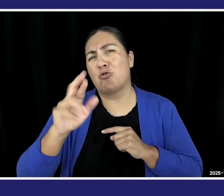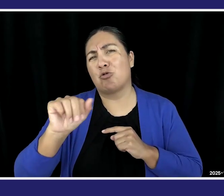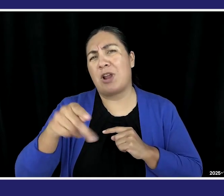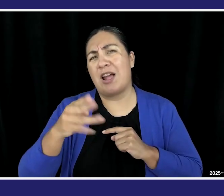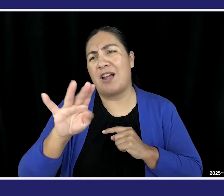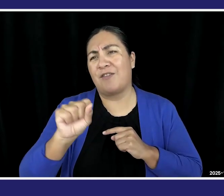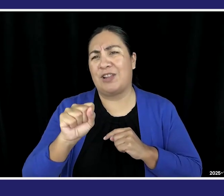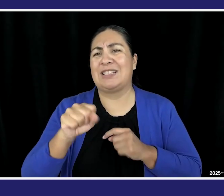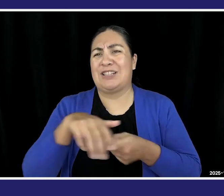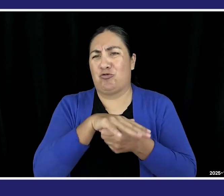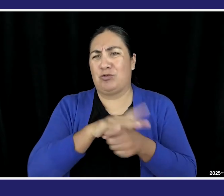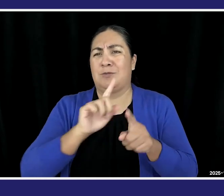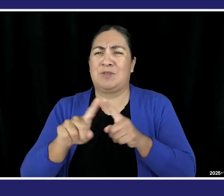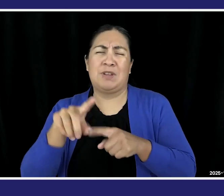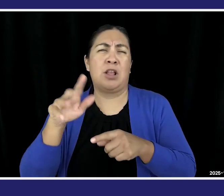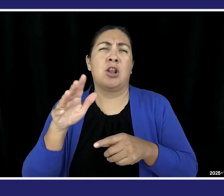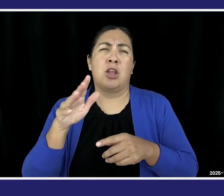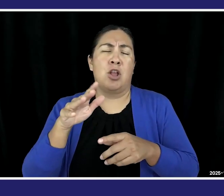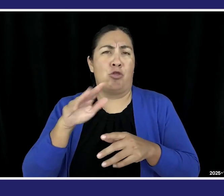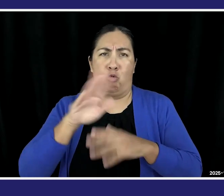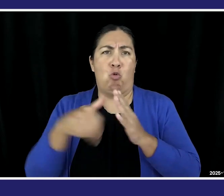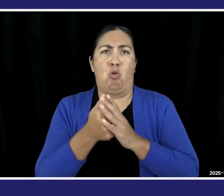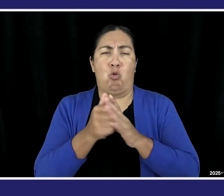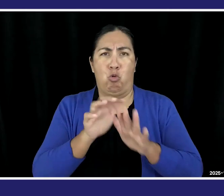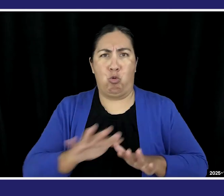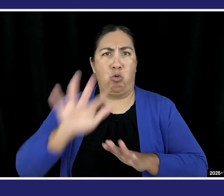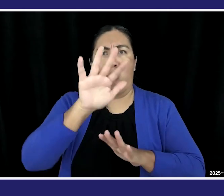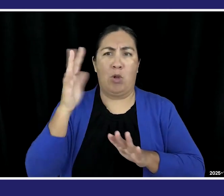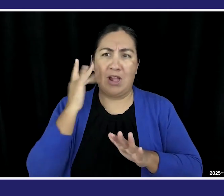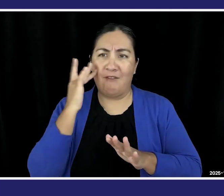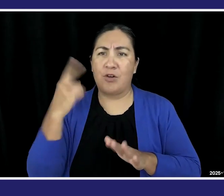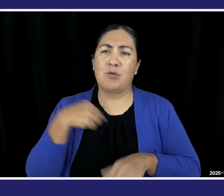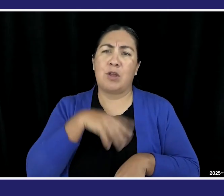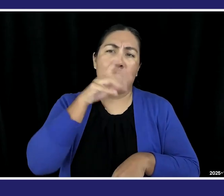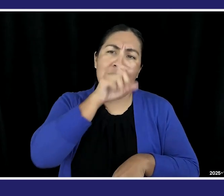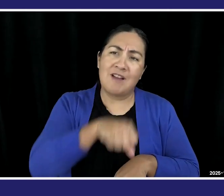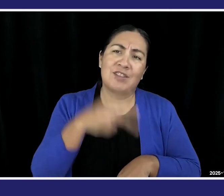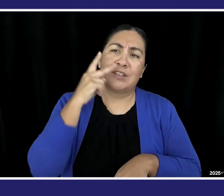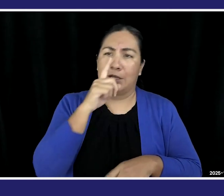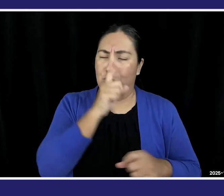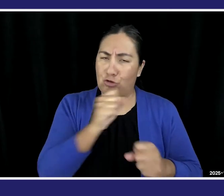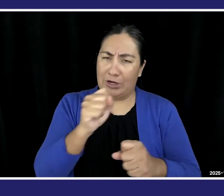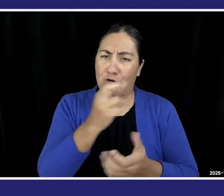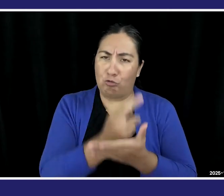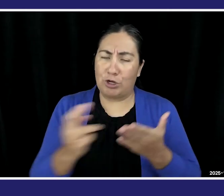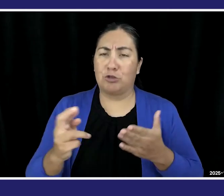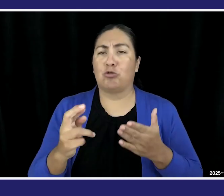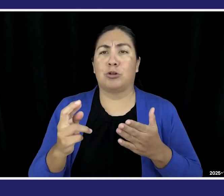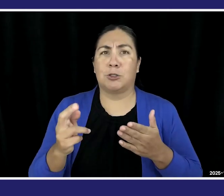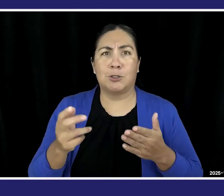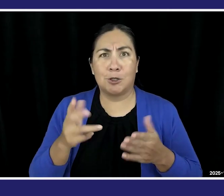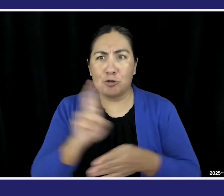again, we would love to see just strategic resource pooling, peer learning, and just leveraging your resources as much as